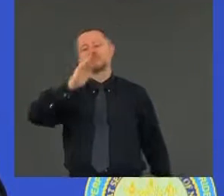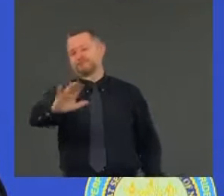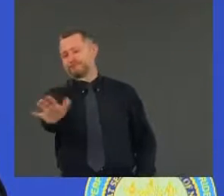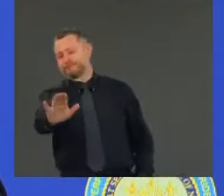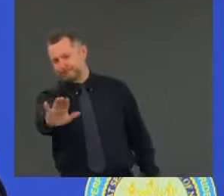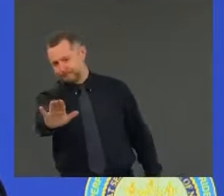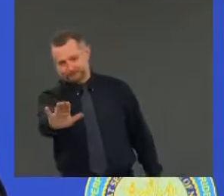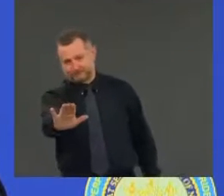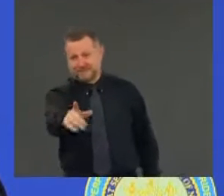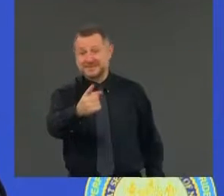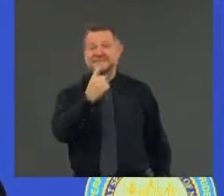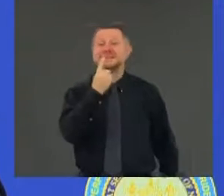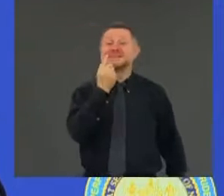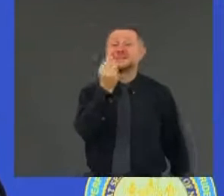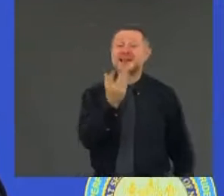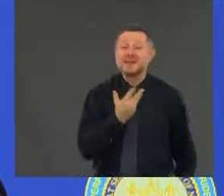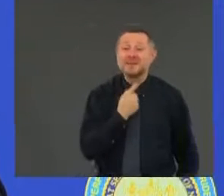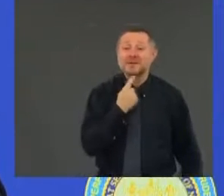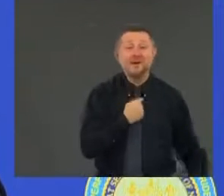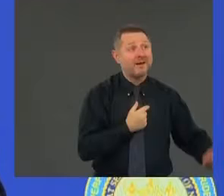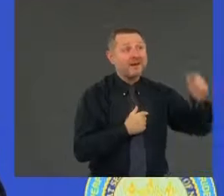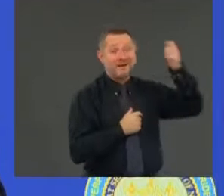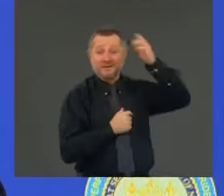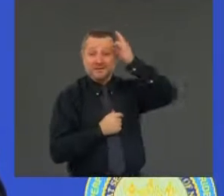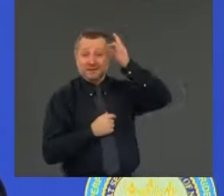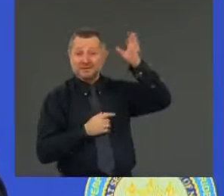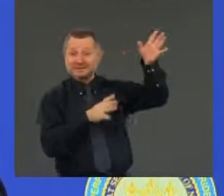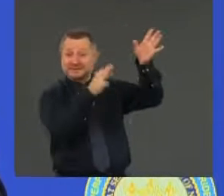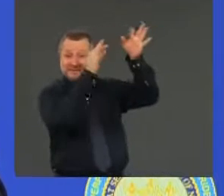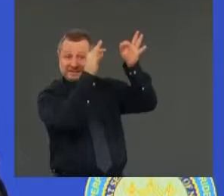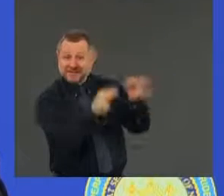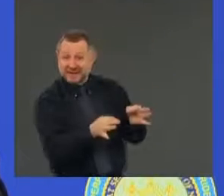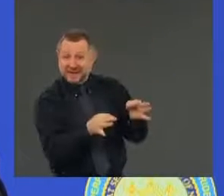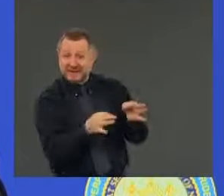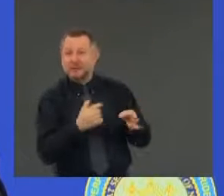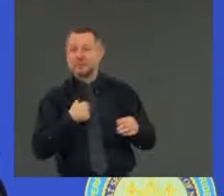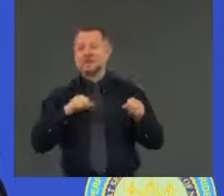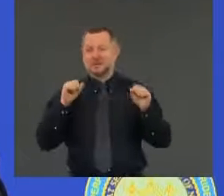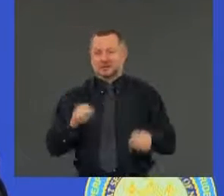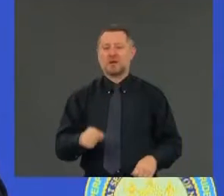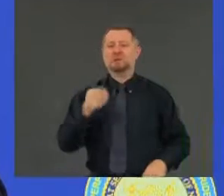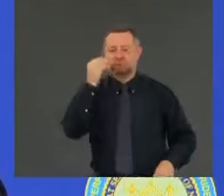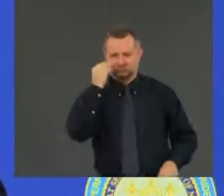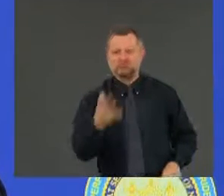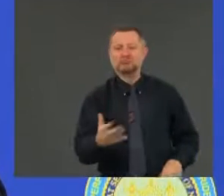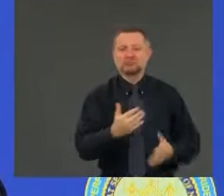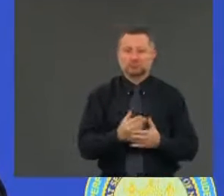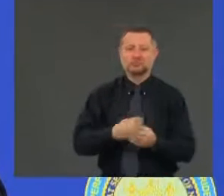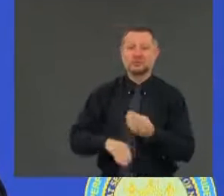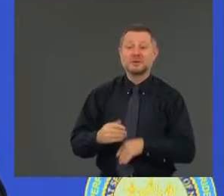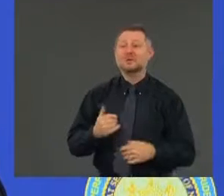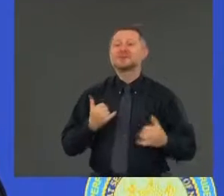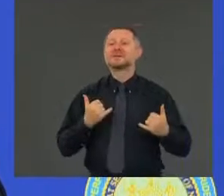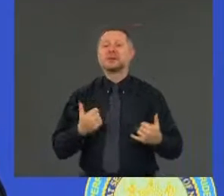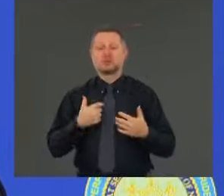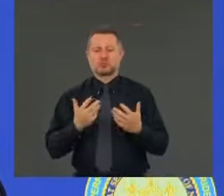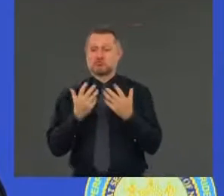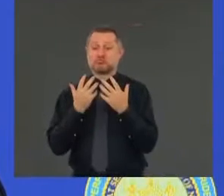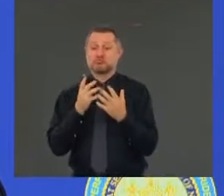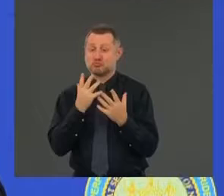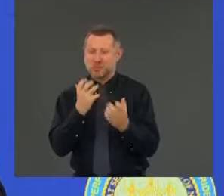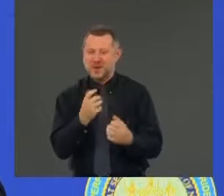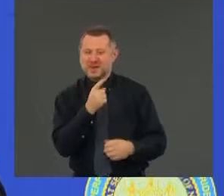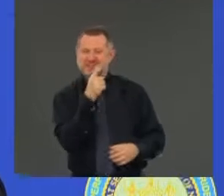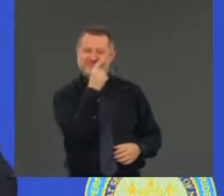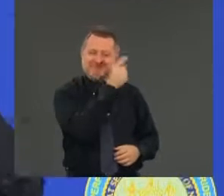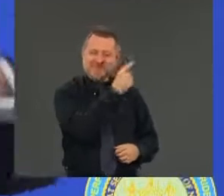government does. I will tell you what the state budget looks like. And I want them to have that